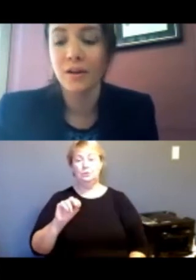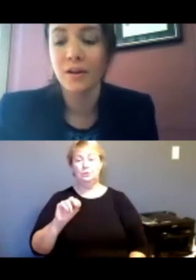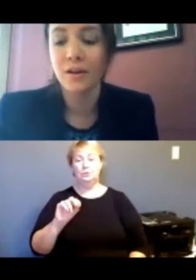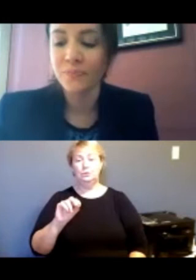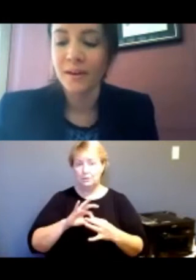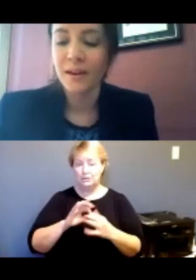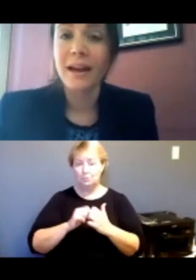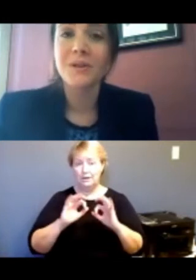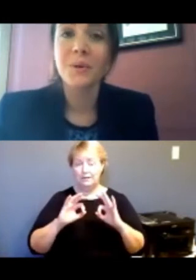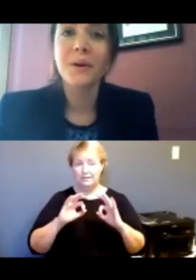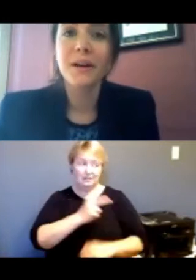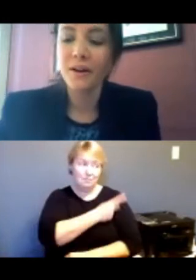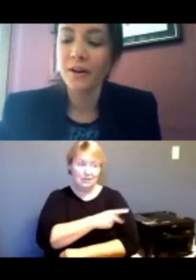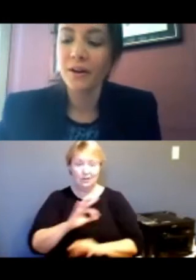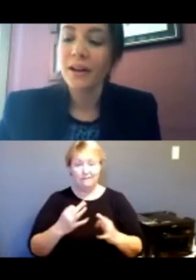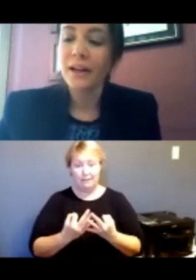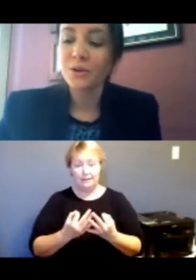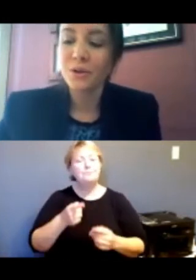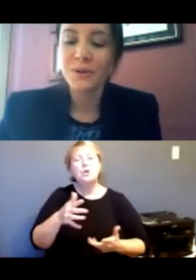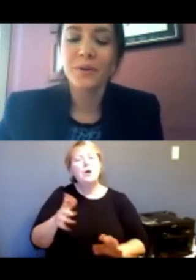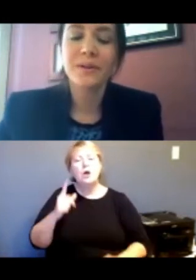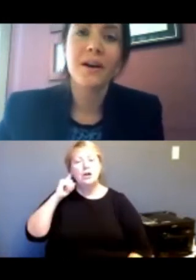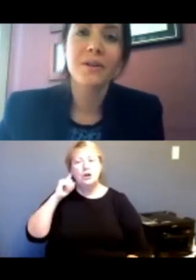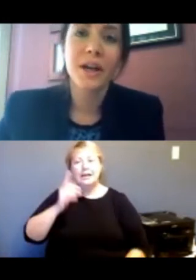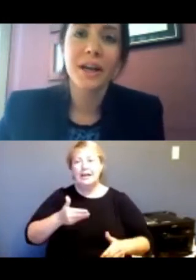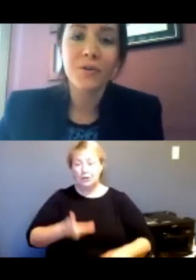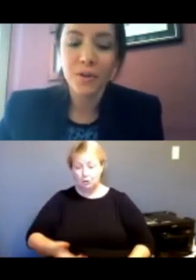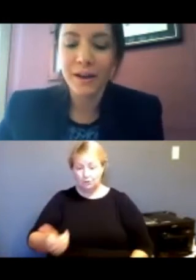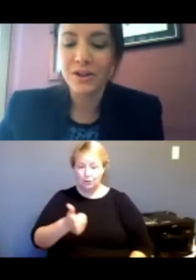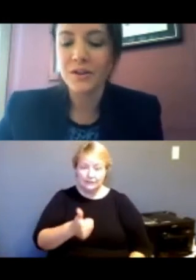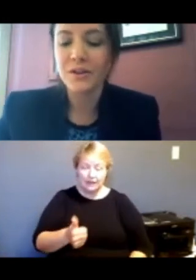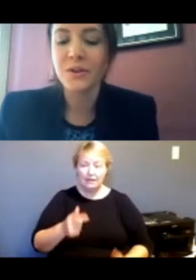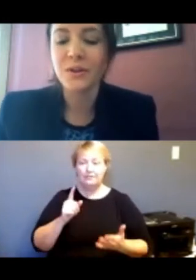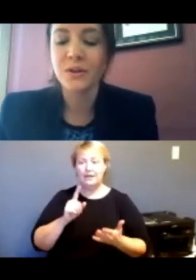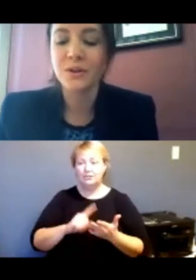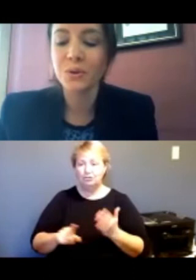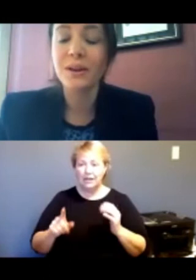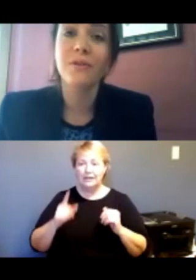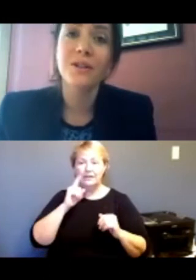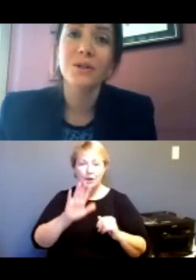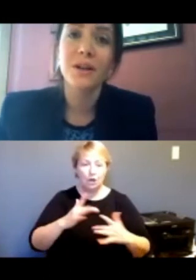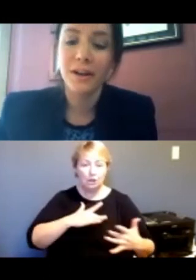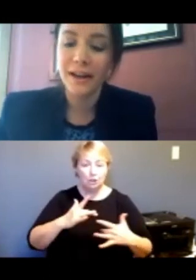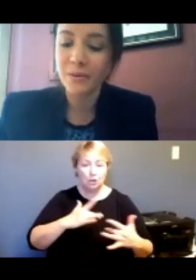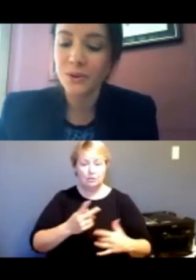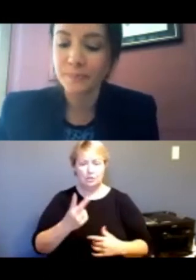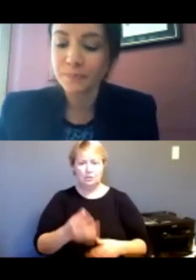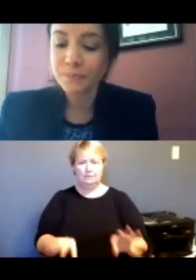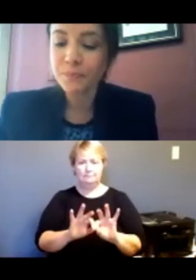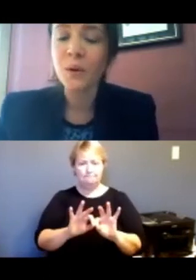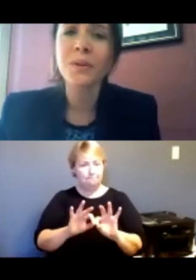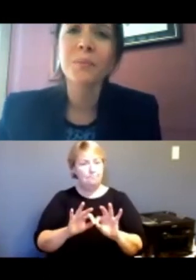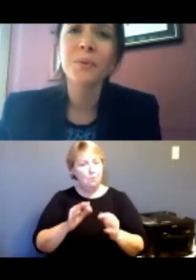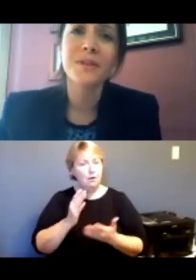and their family. As you already heard, introducing oneself and checking for the patient's concerns are 2 key features of an